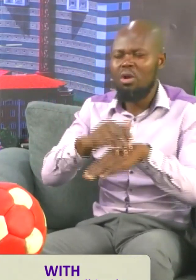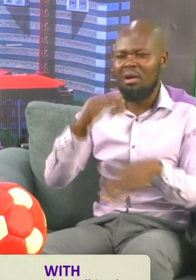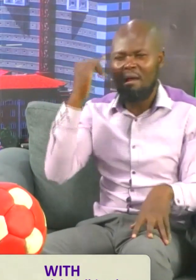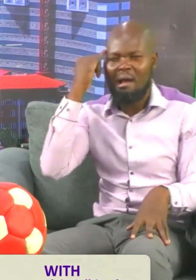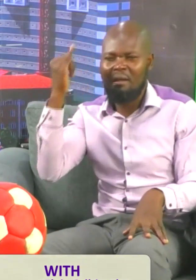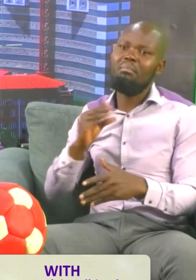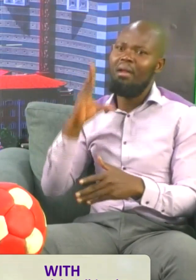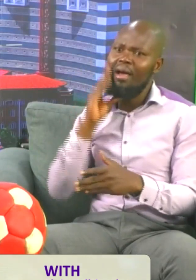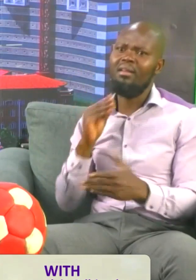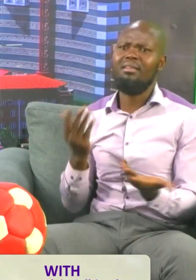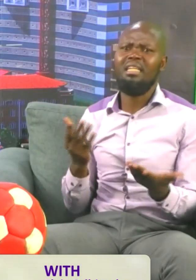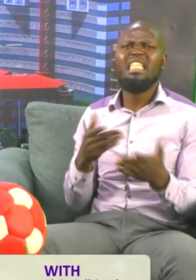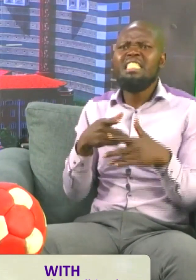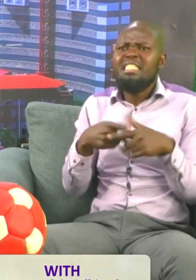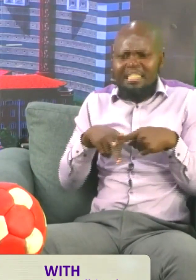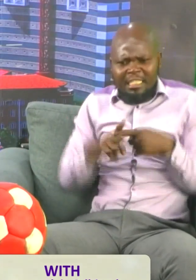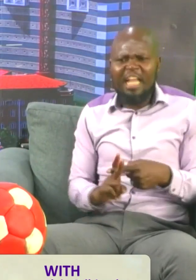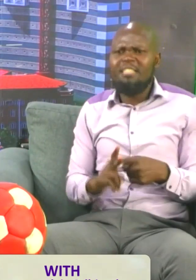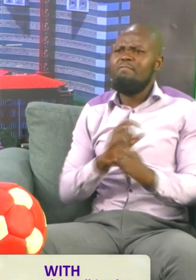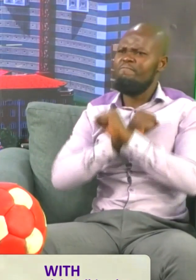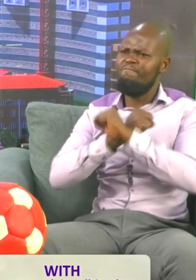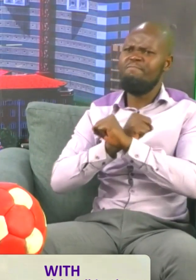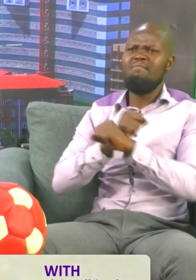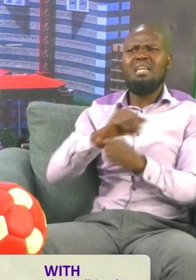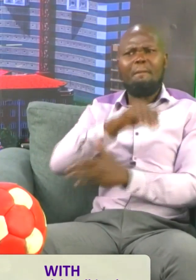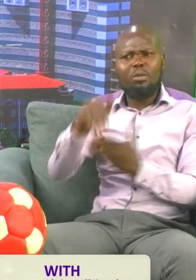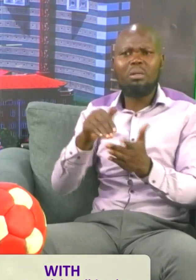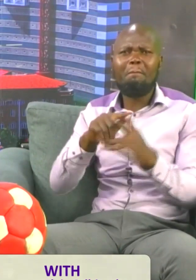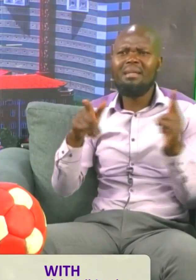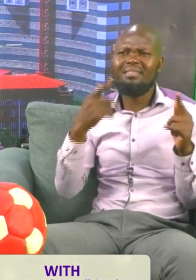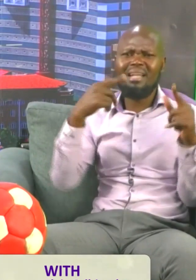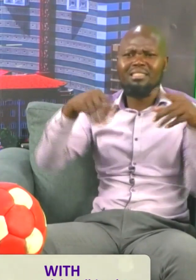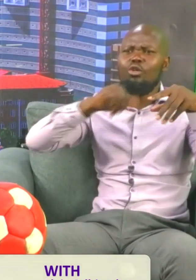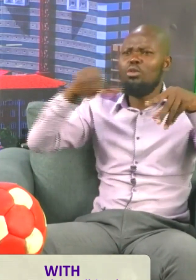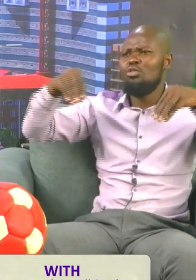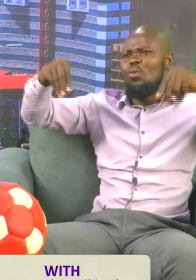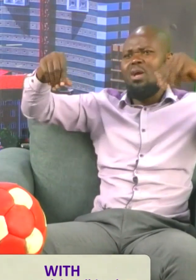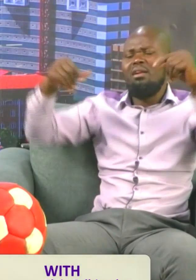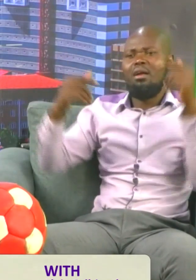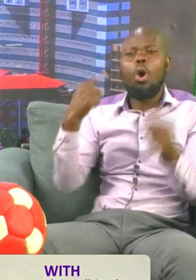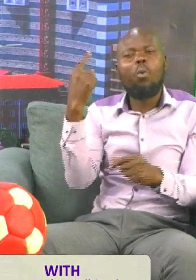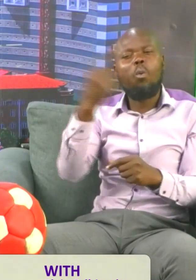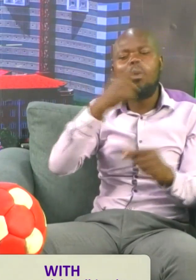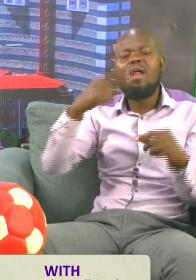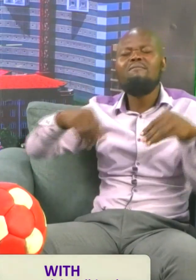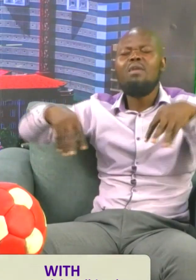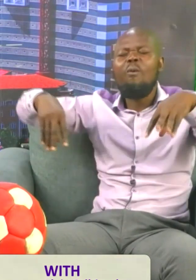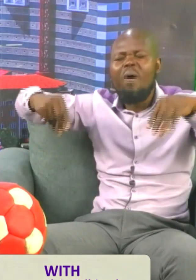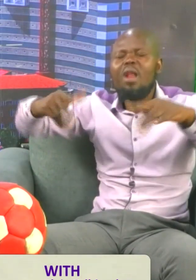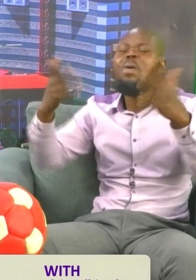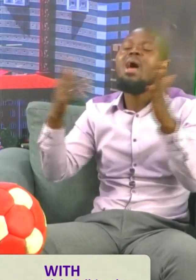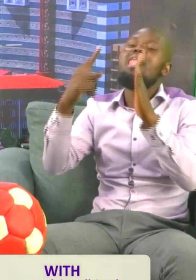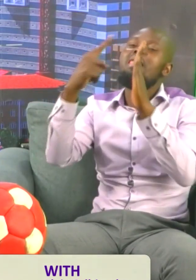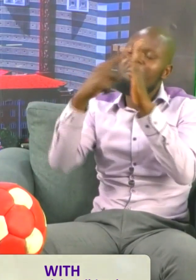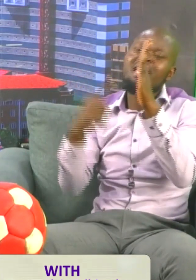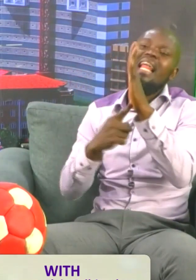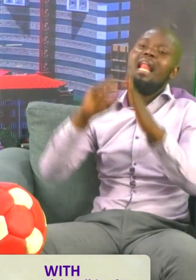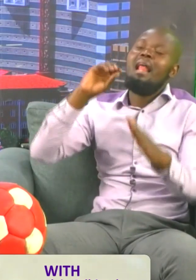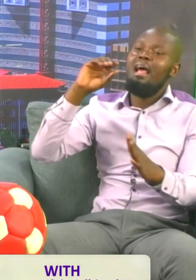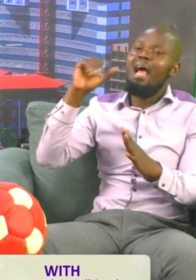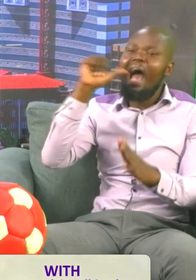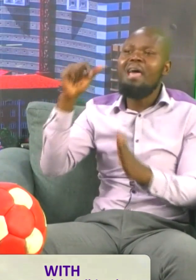Shabana FC as well as Muranga Seals have been promoted to the FKF Premier League. What a victory and joy for the